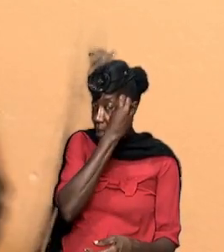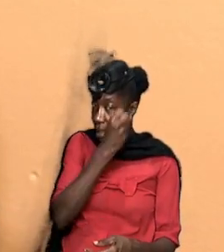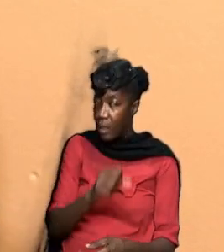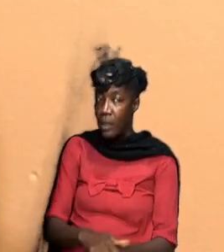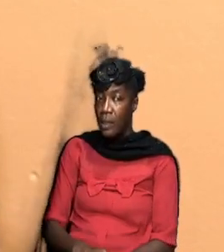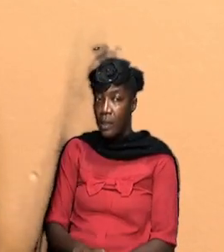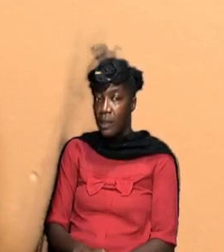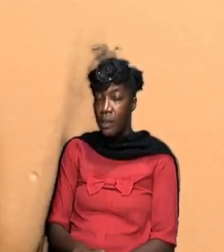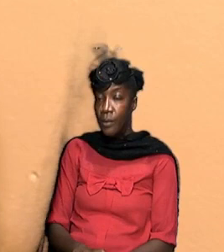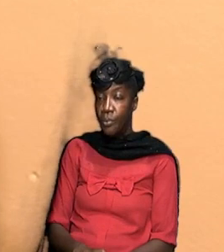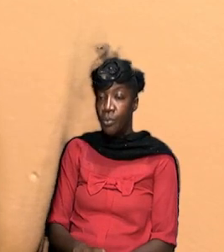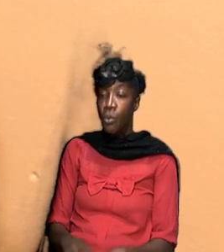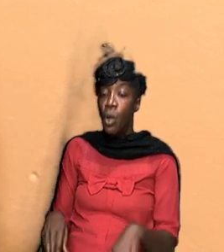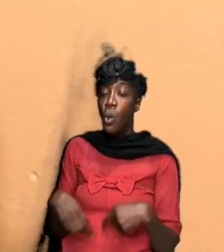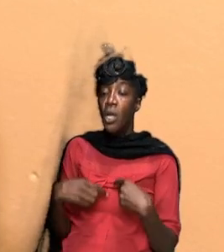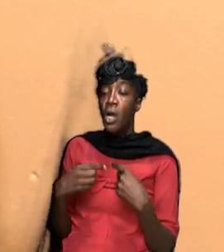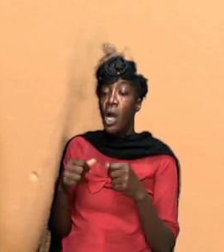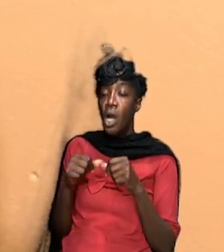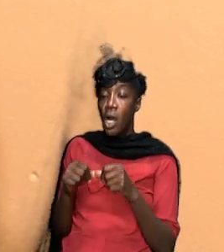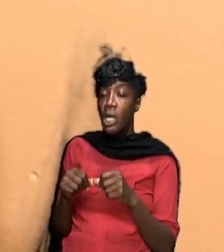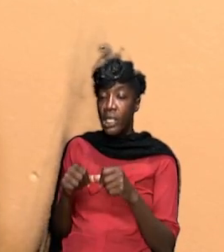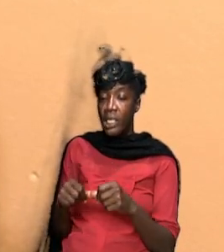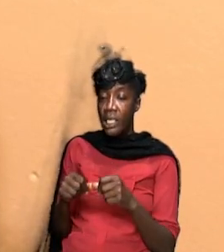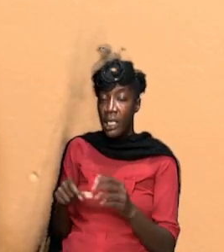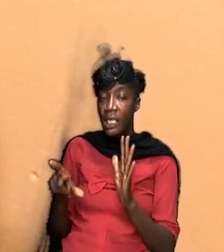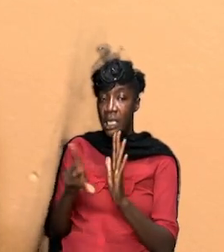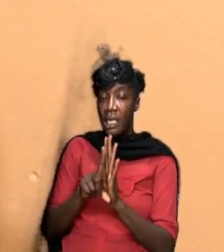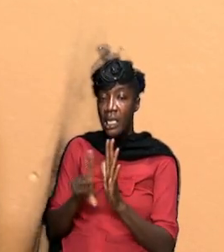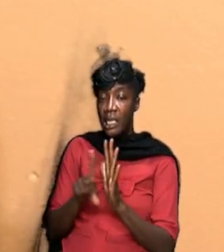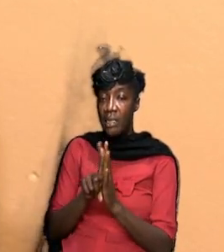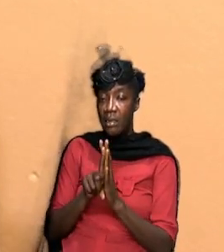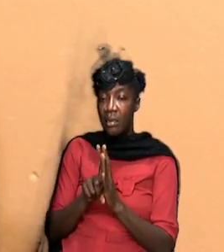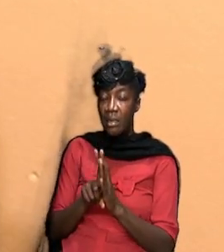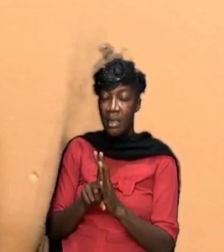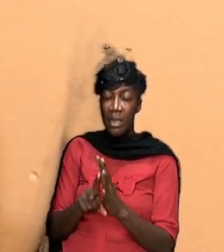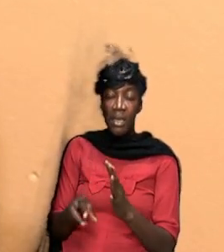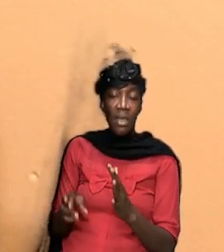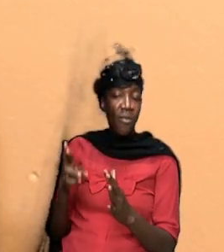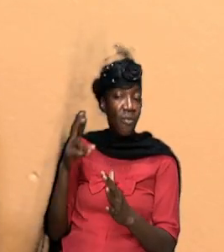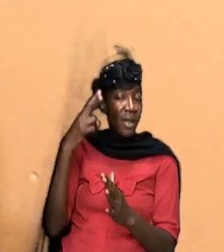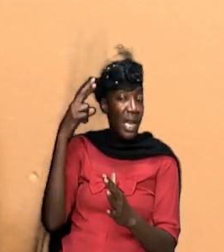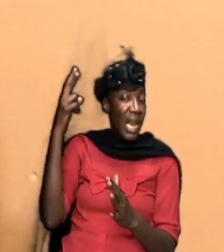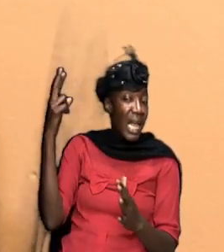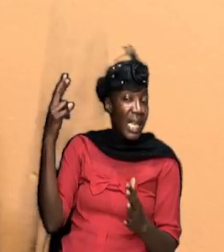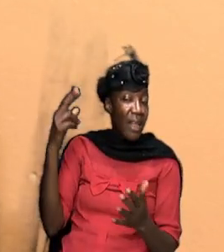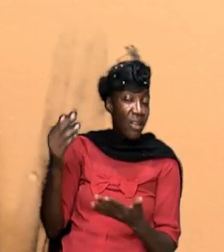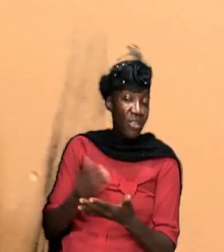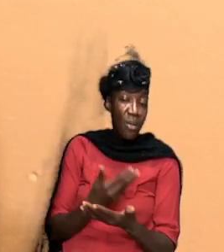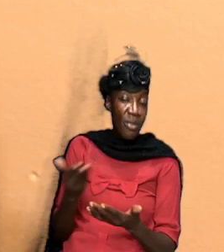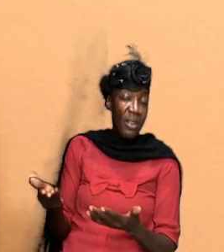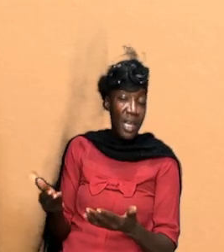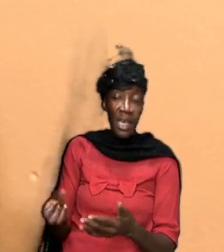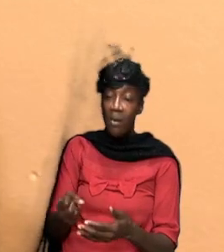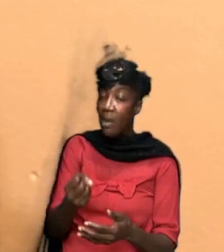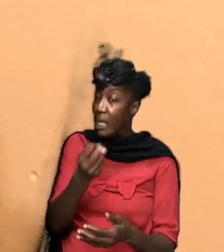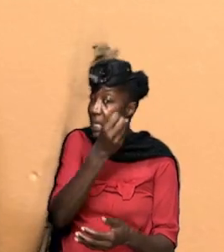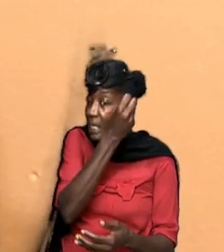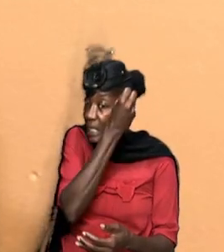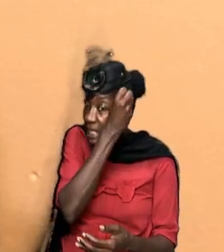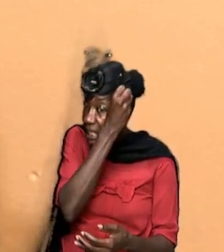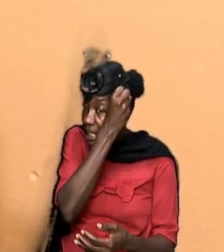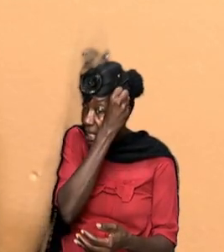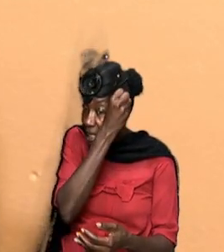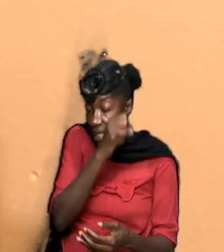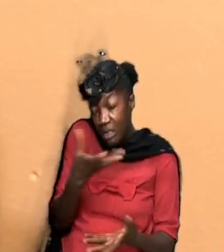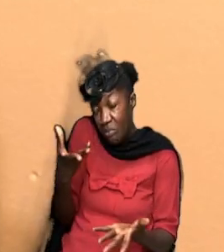weeks coming, as we go down in the lesson, you are going to realize some of the things that Saul did, and you're going to realize some of the things that